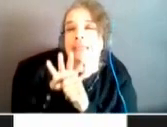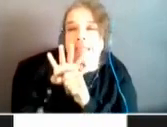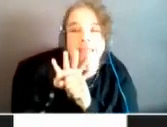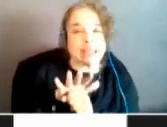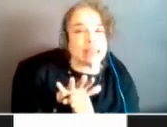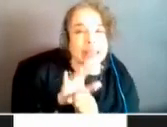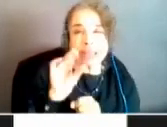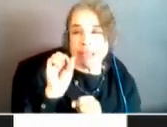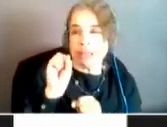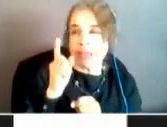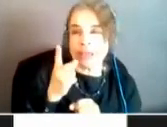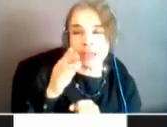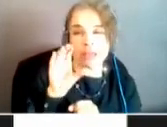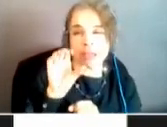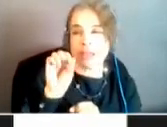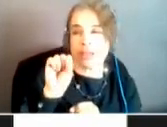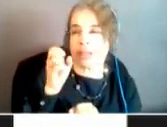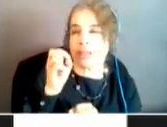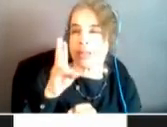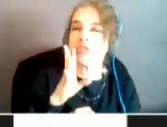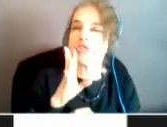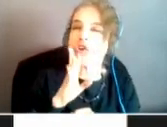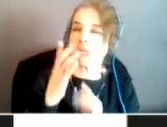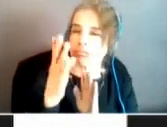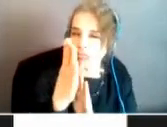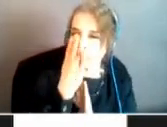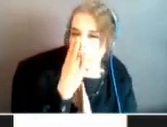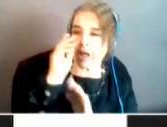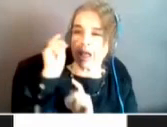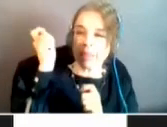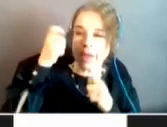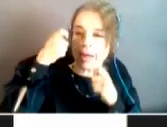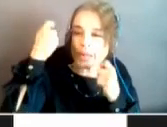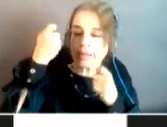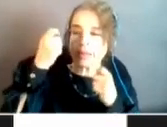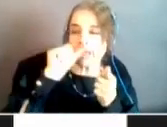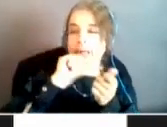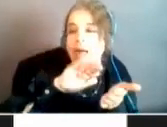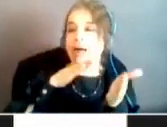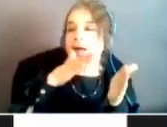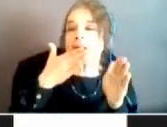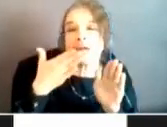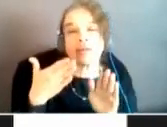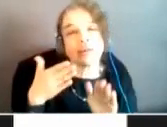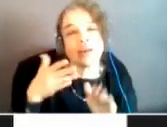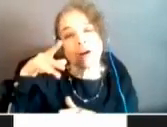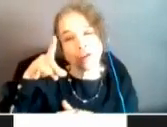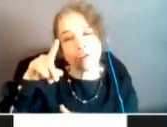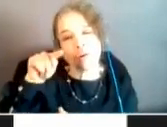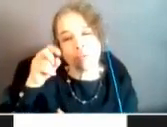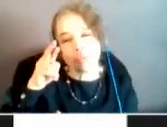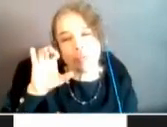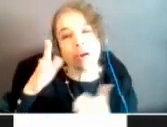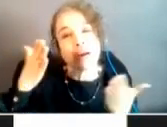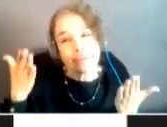she was just sobbing as she talked to me about the anniversary of his death. And she said, "But Patrick, you know,